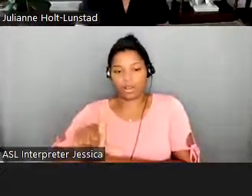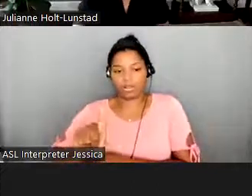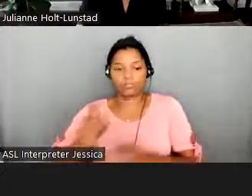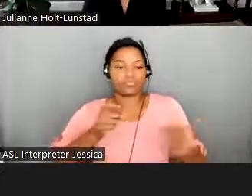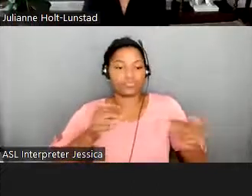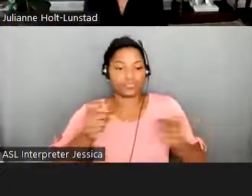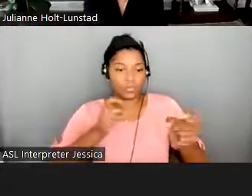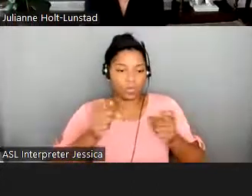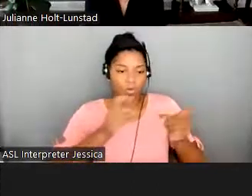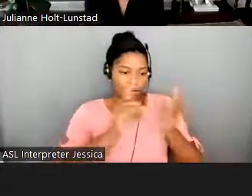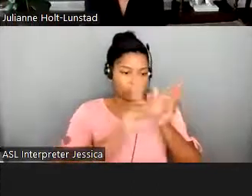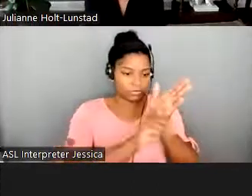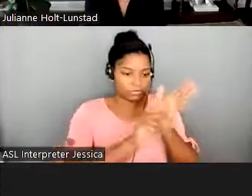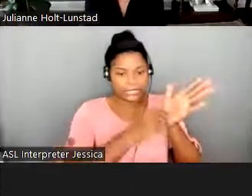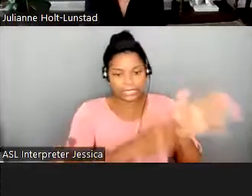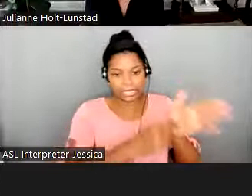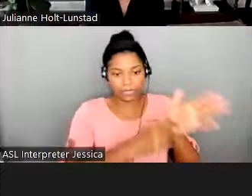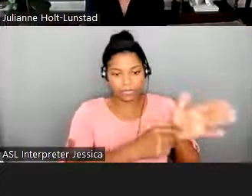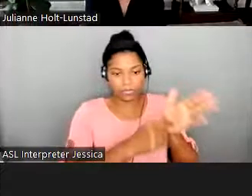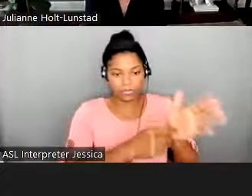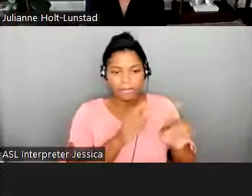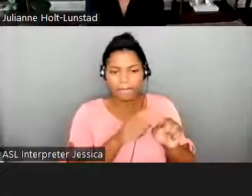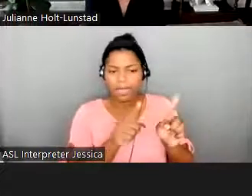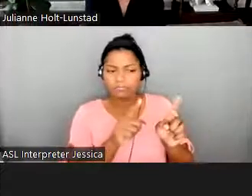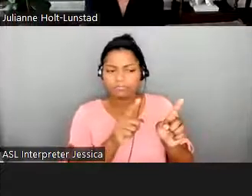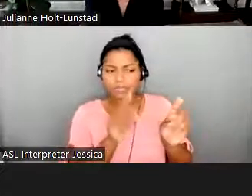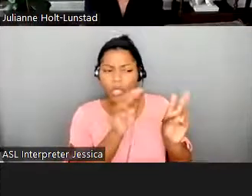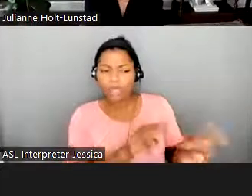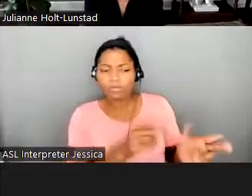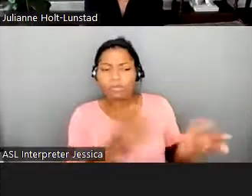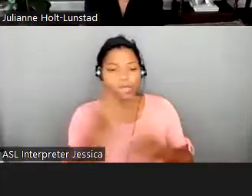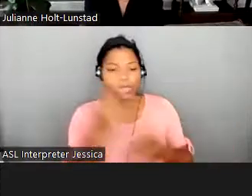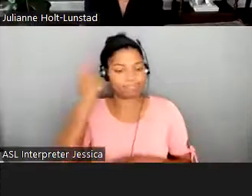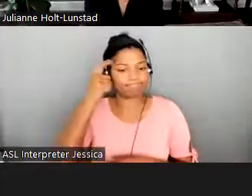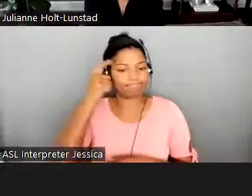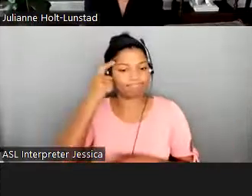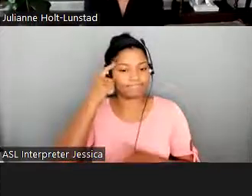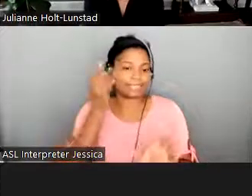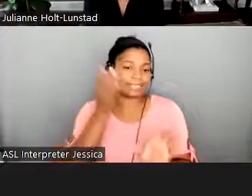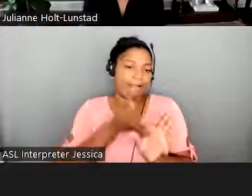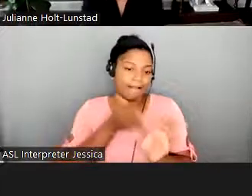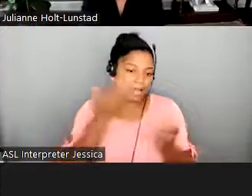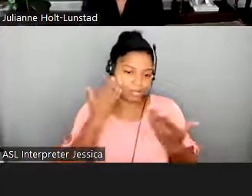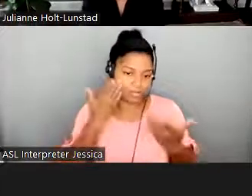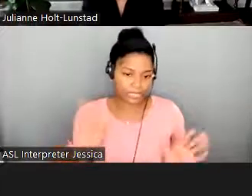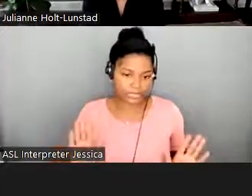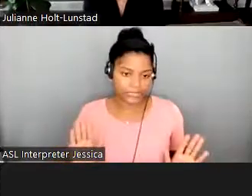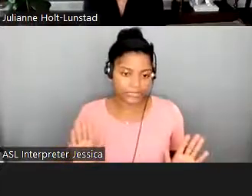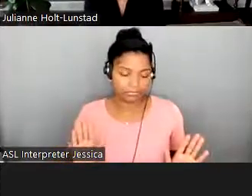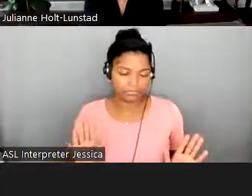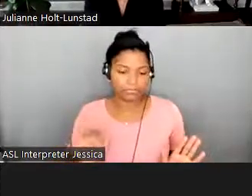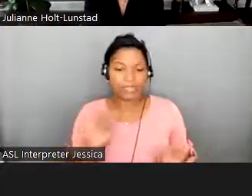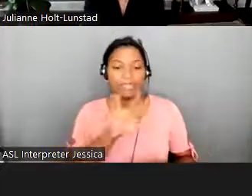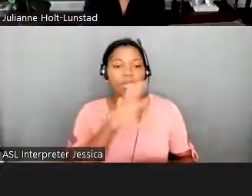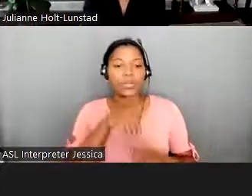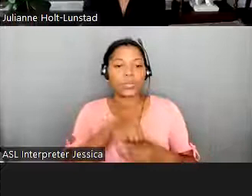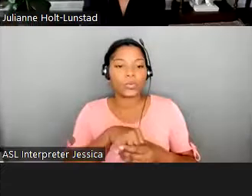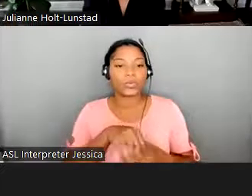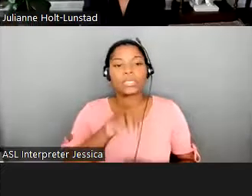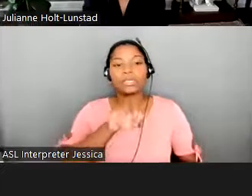but only looked at psychological-based interventions for reducing loneliness. And so this included